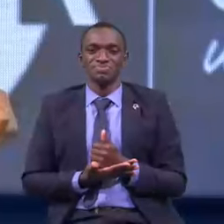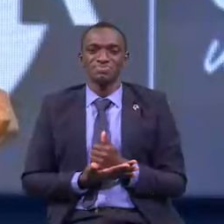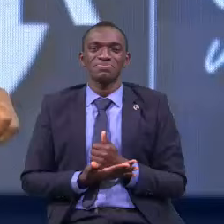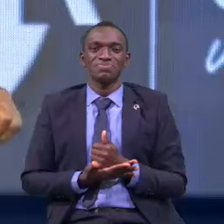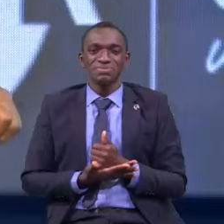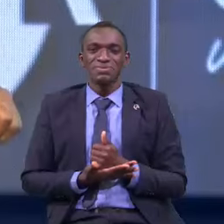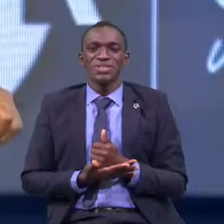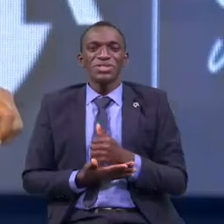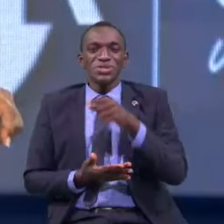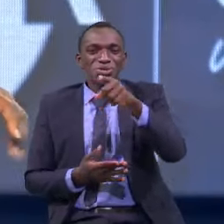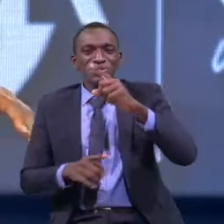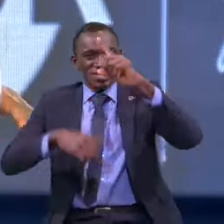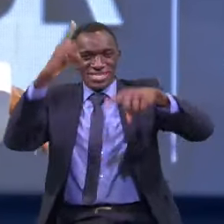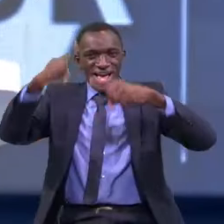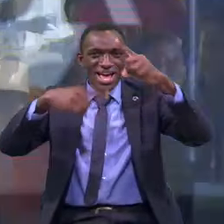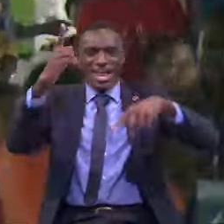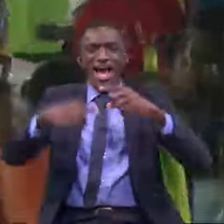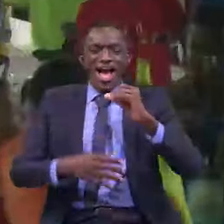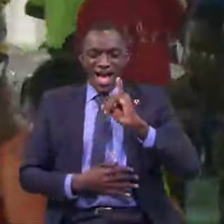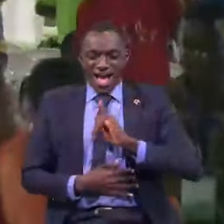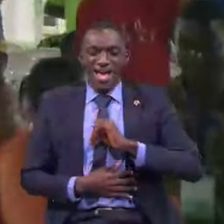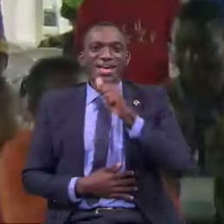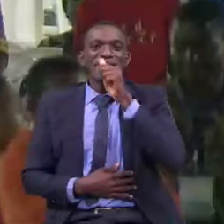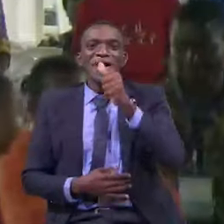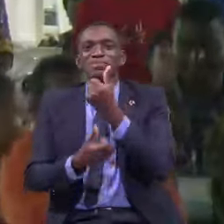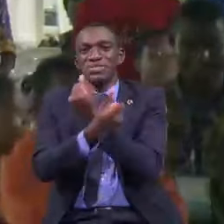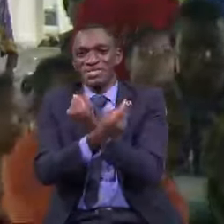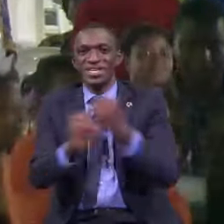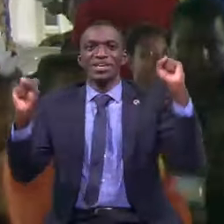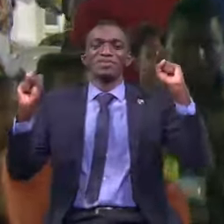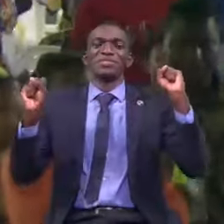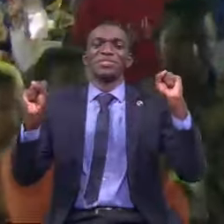Say, I am saved.